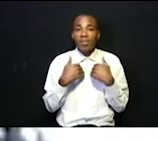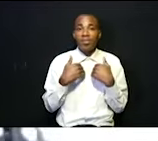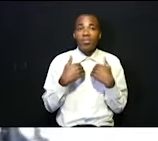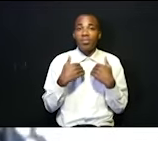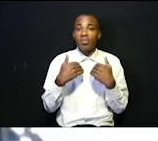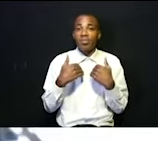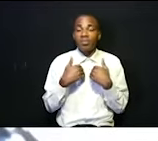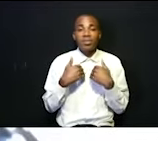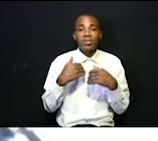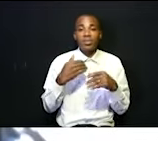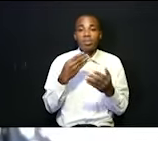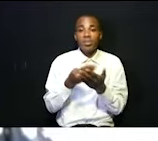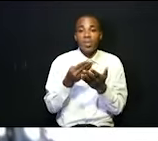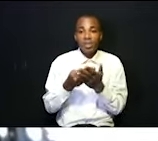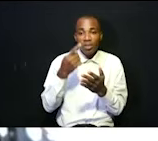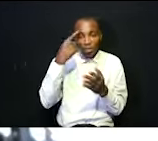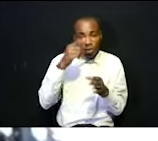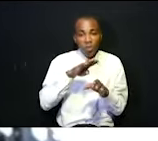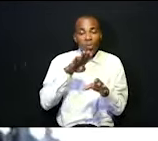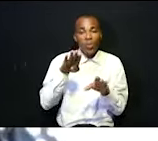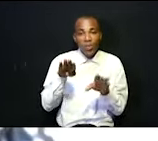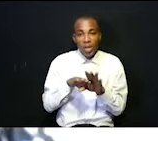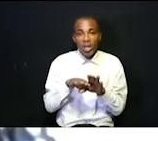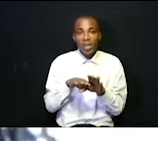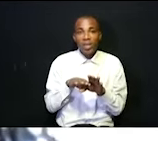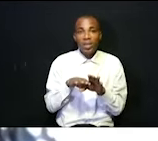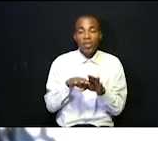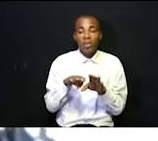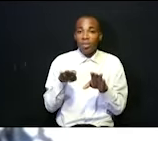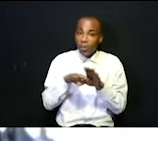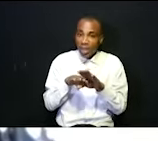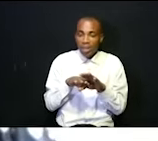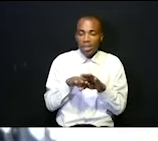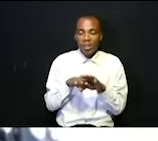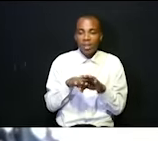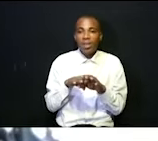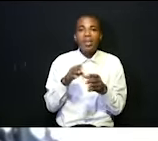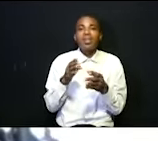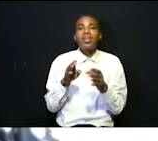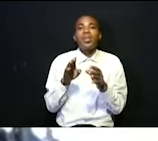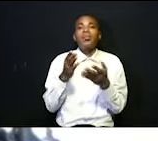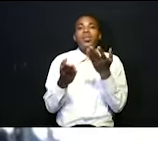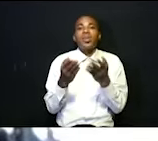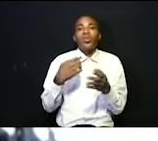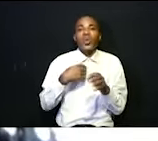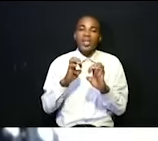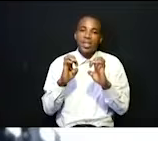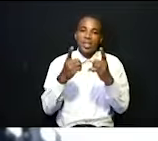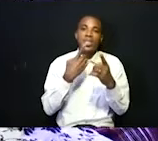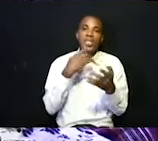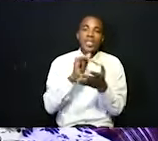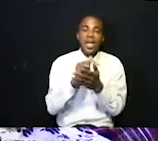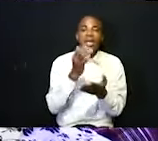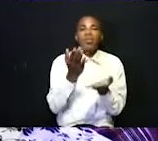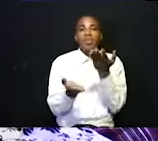instead of burning. Ebi ana yen cheche no ene se yeshen ye se obo modi ya koye oban huwa diye uye na odinu kwa bebiya